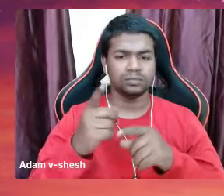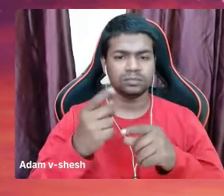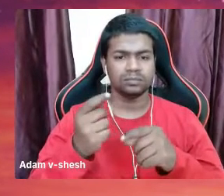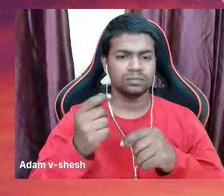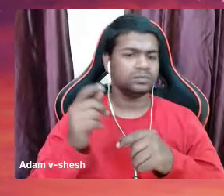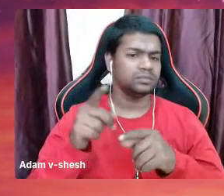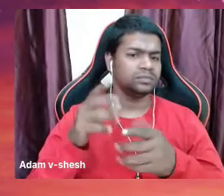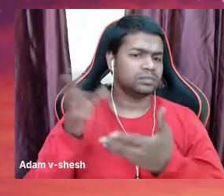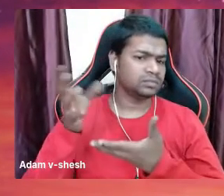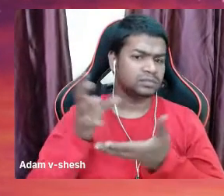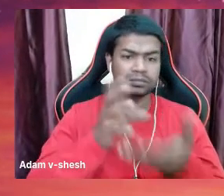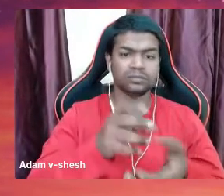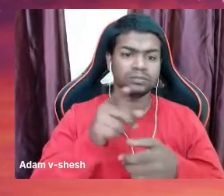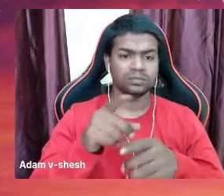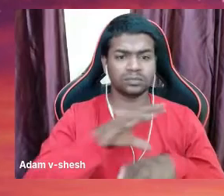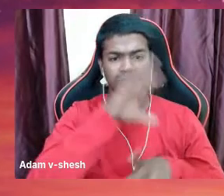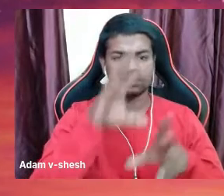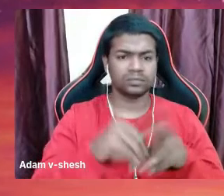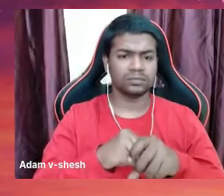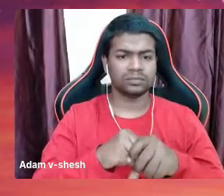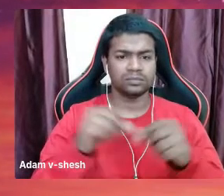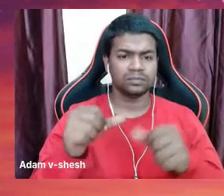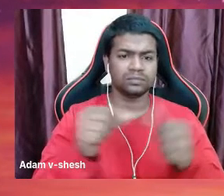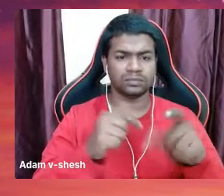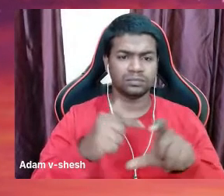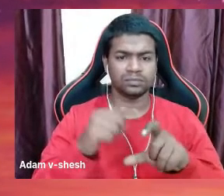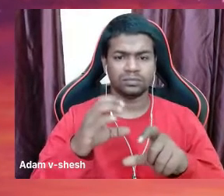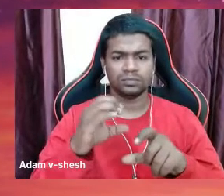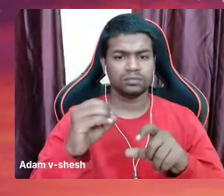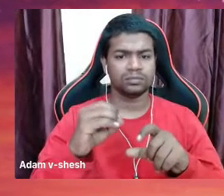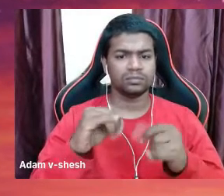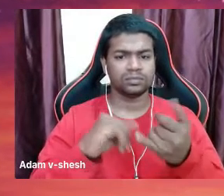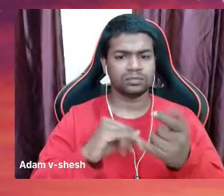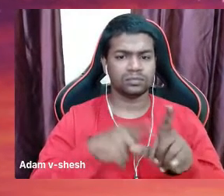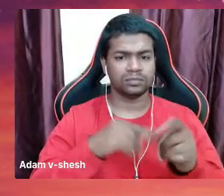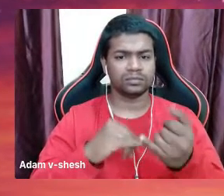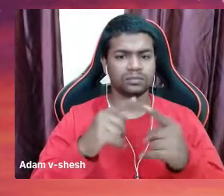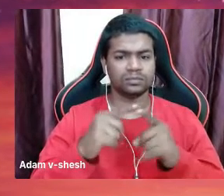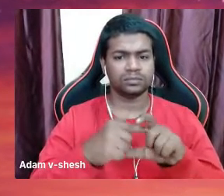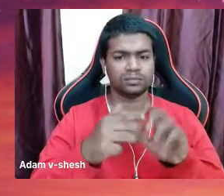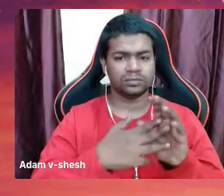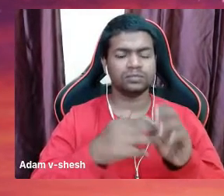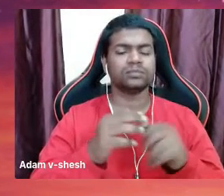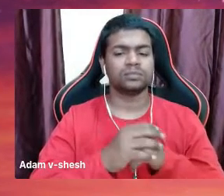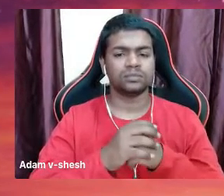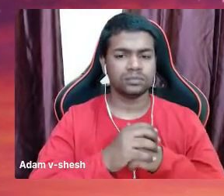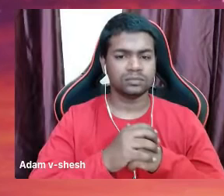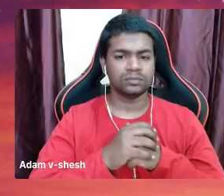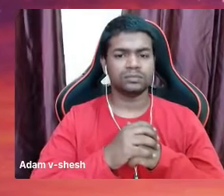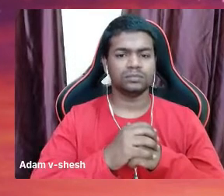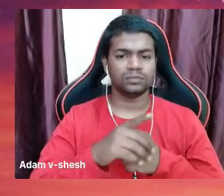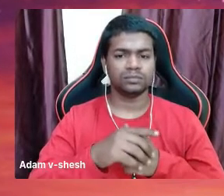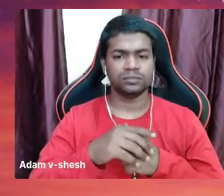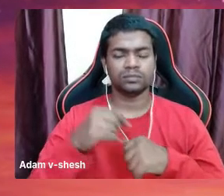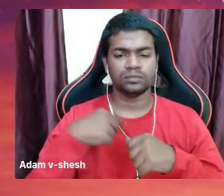want to deploy all their liquidity back into the ecosystem. They're not getting a cash out of their ESOPs and then saying, let me go